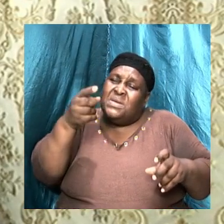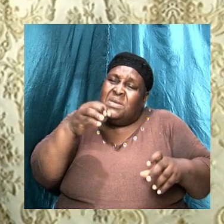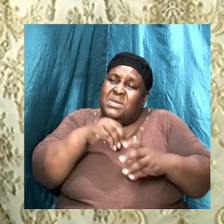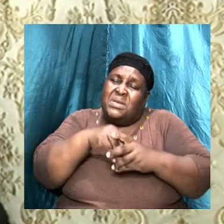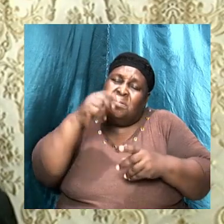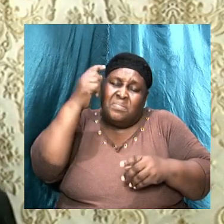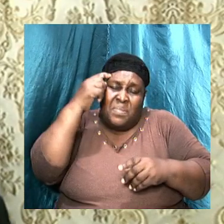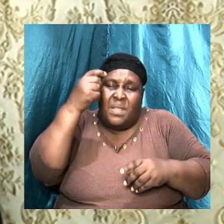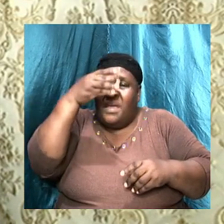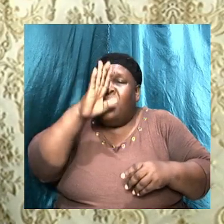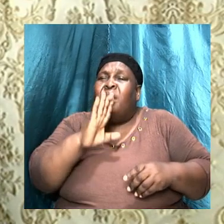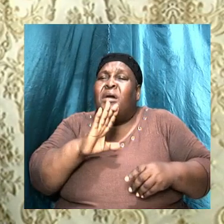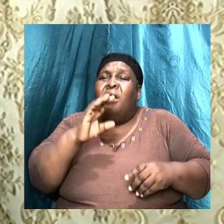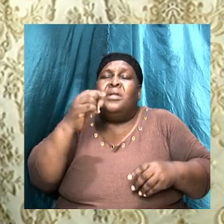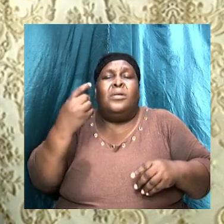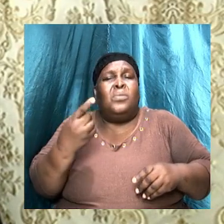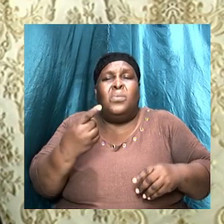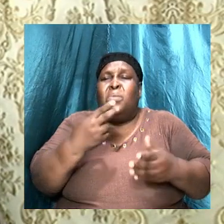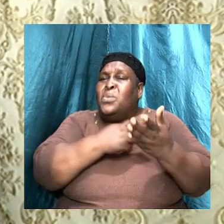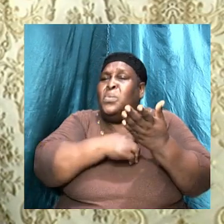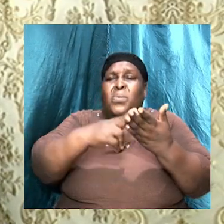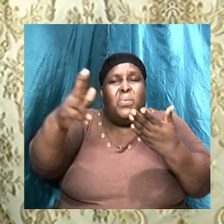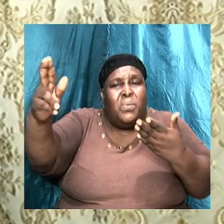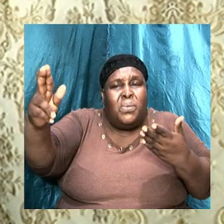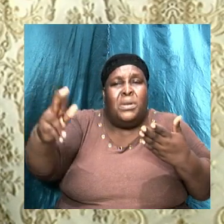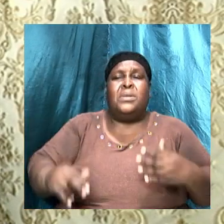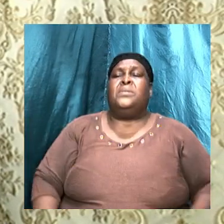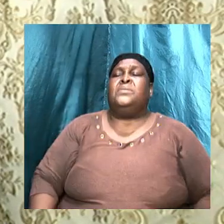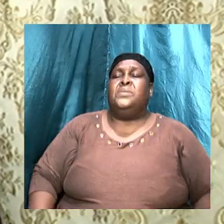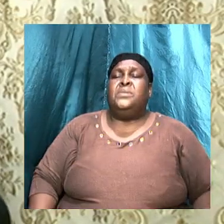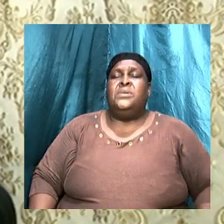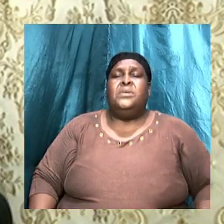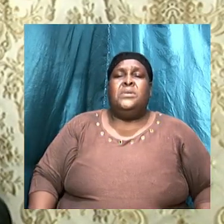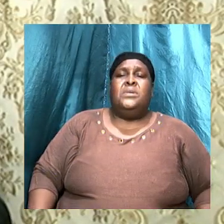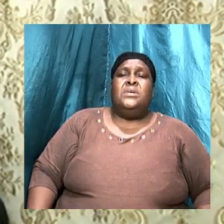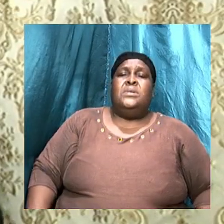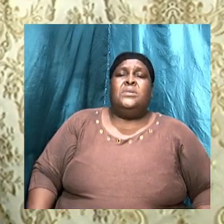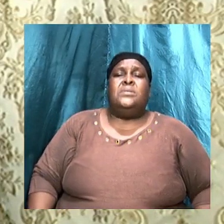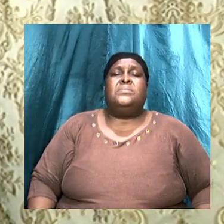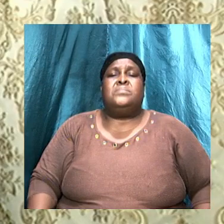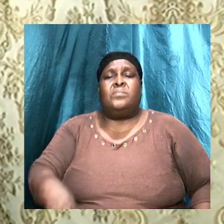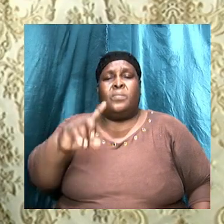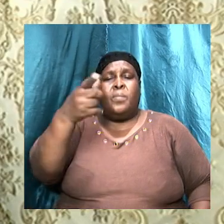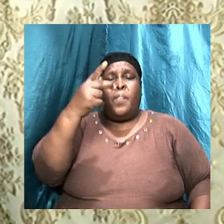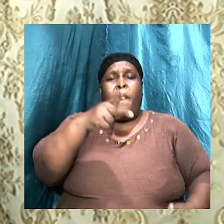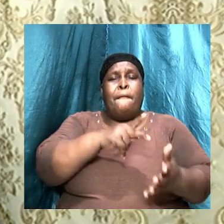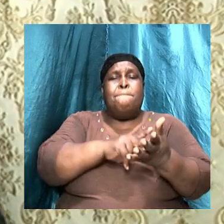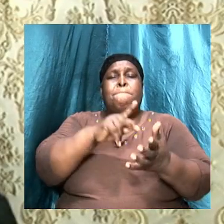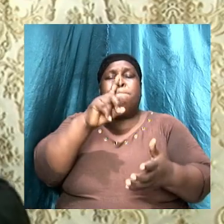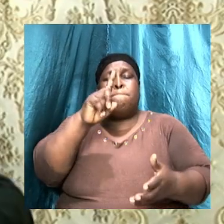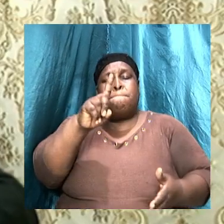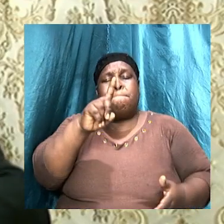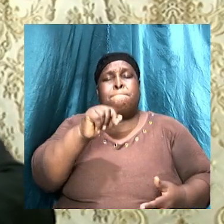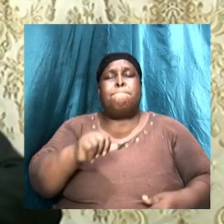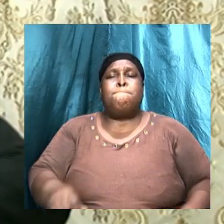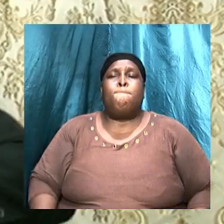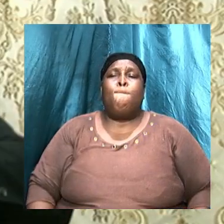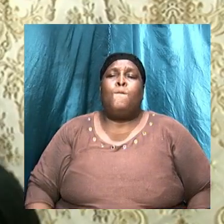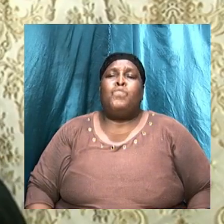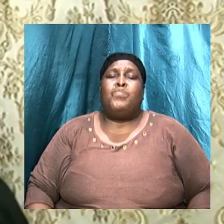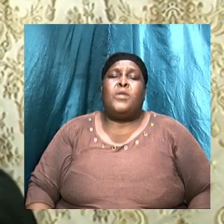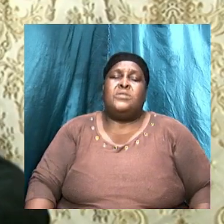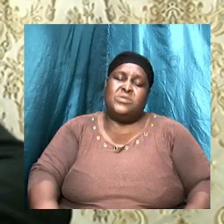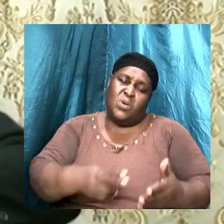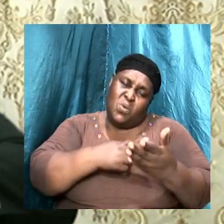alone is holy. Let us look at 1 Peter 1 verse 16. So, when we said